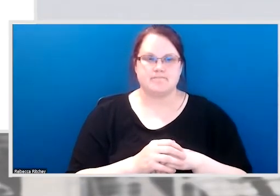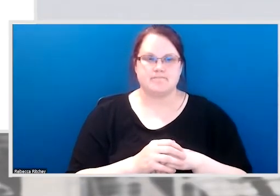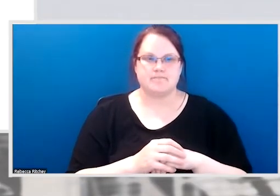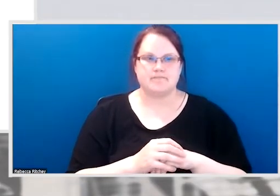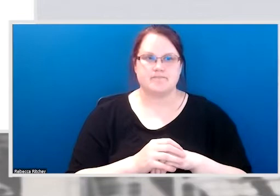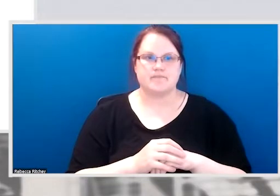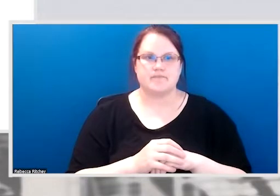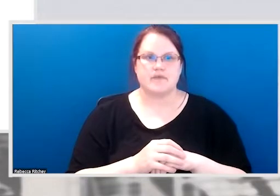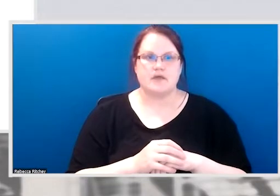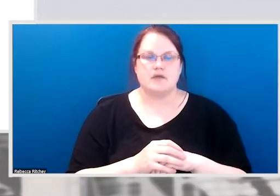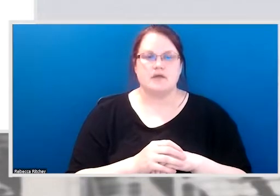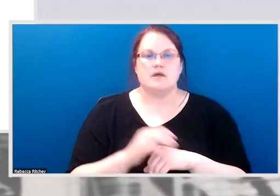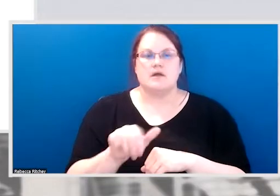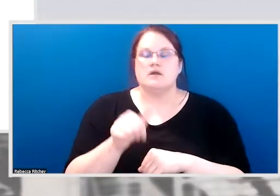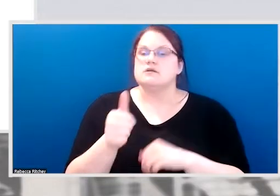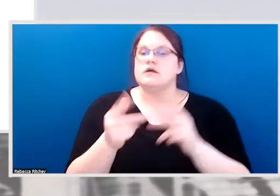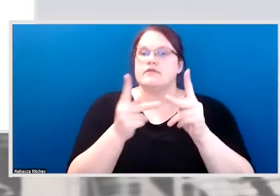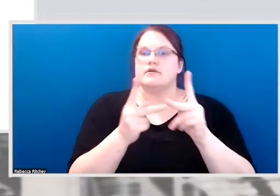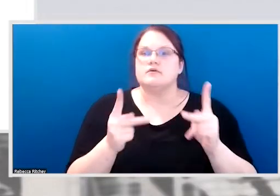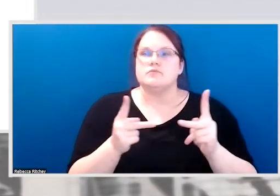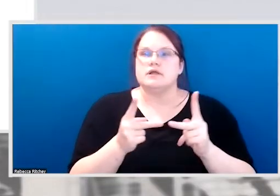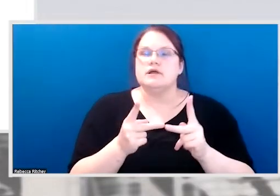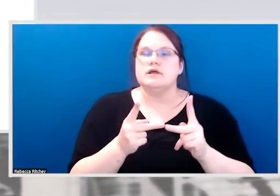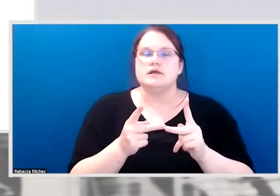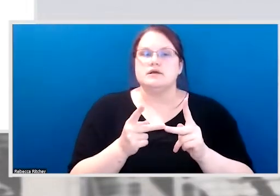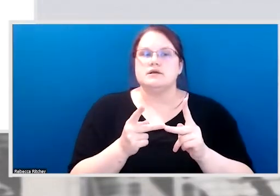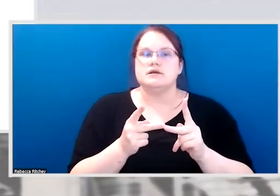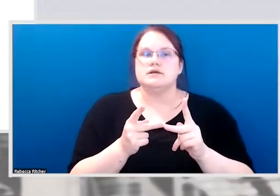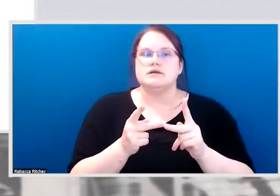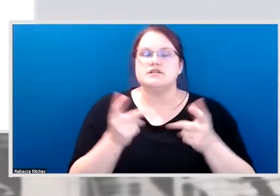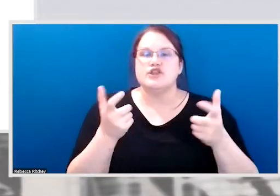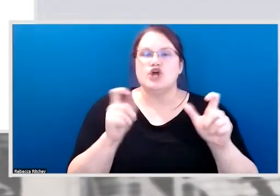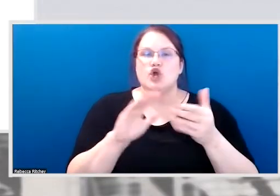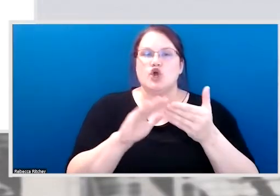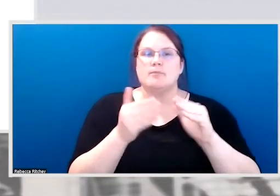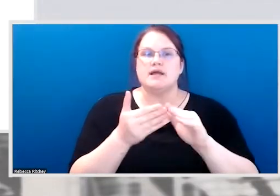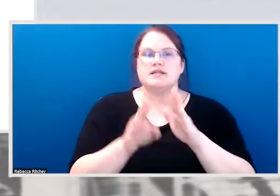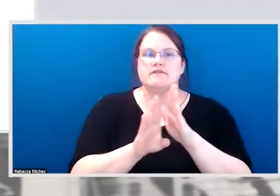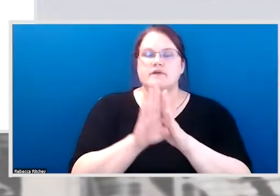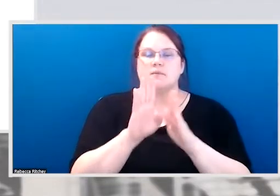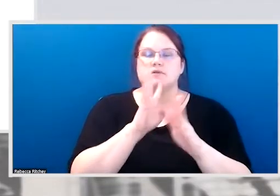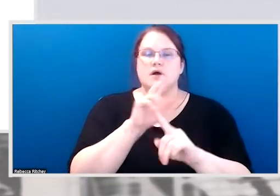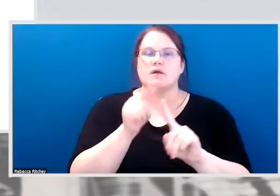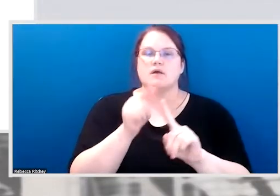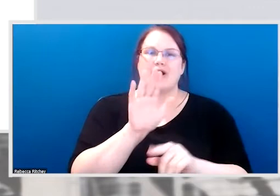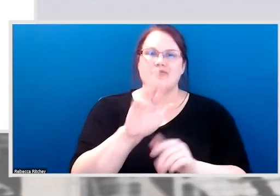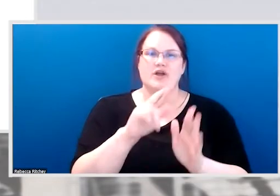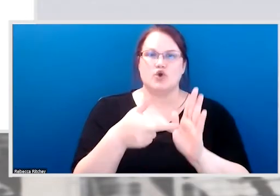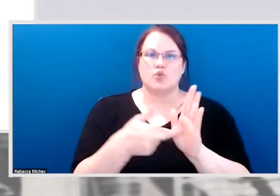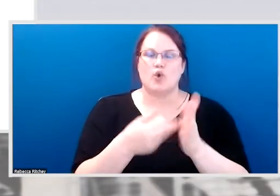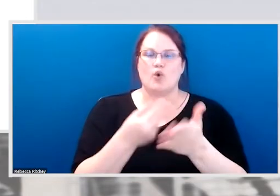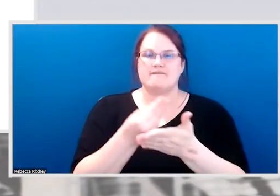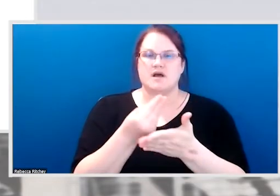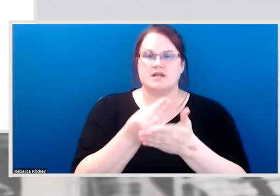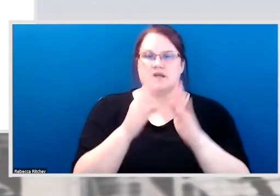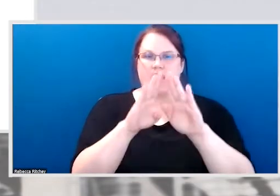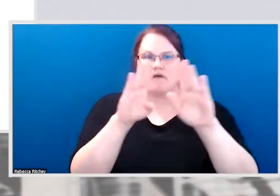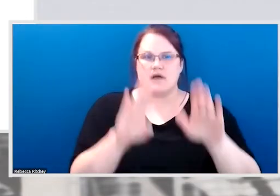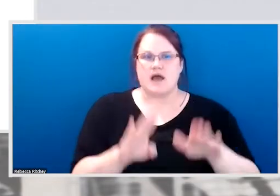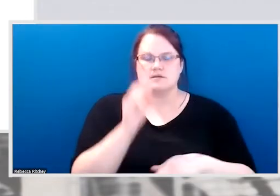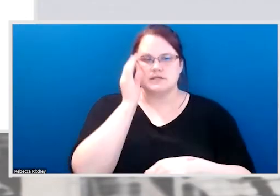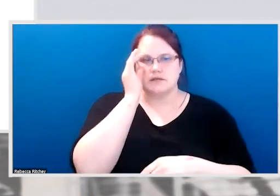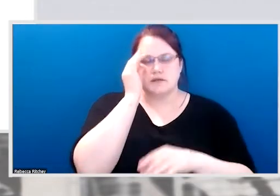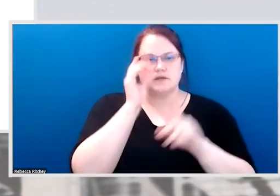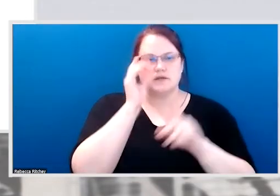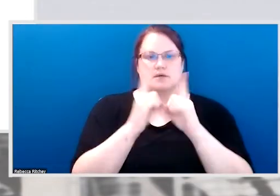Another place where, as the Urban Redevelopment Authority will talk about its role in, in funding of housing, the Department of